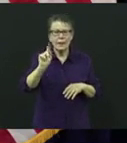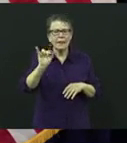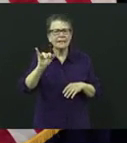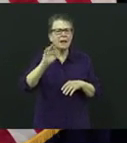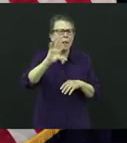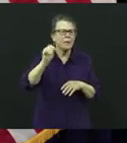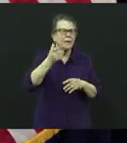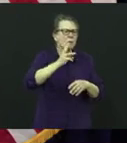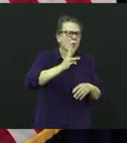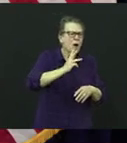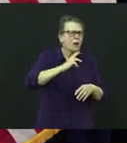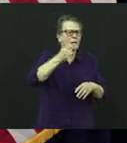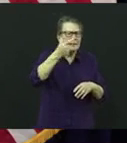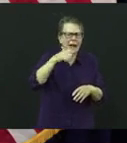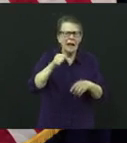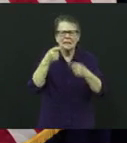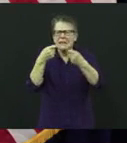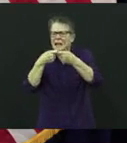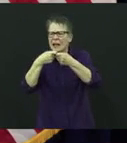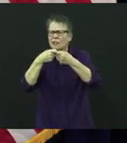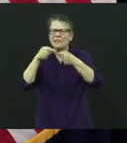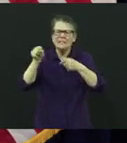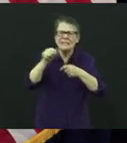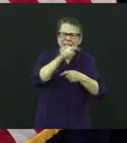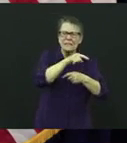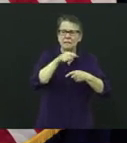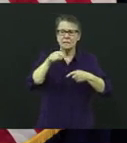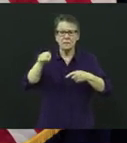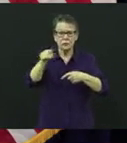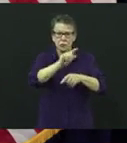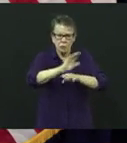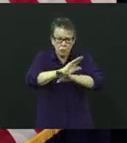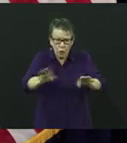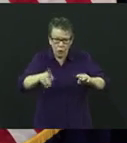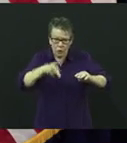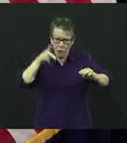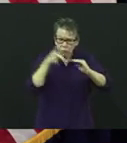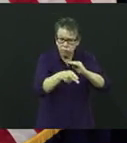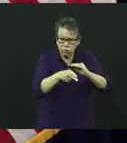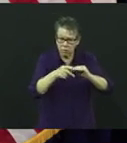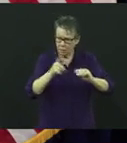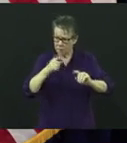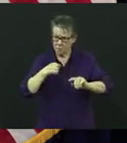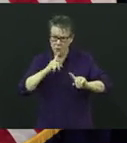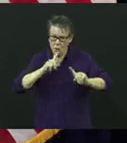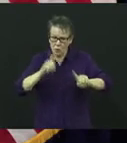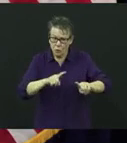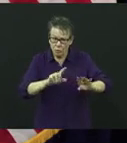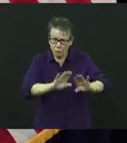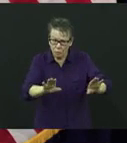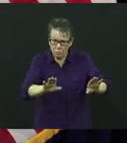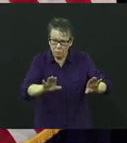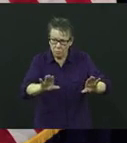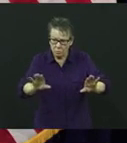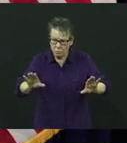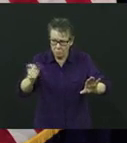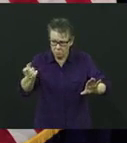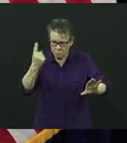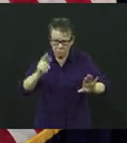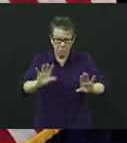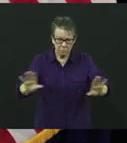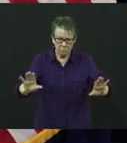Water utilities have until tomorrow to confirm with the DEP that they are taking this step. God willing, they all